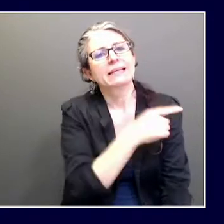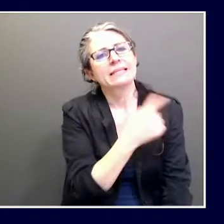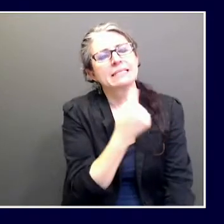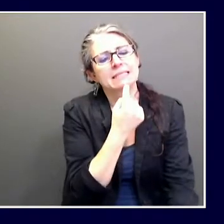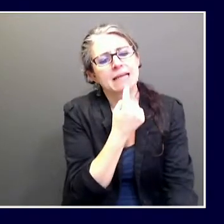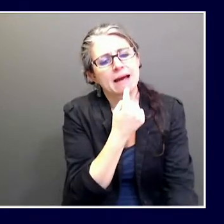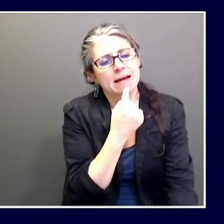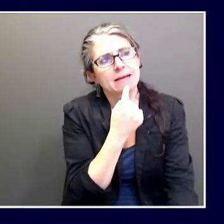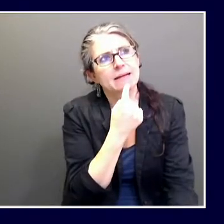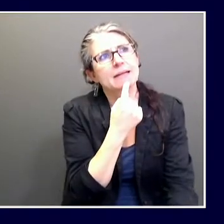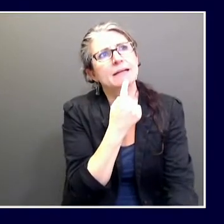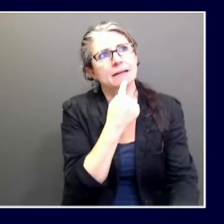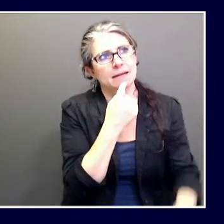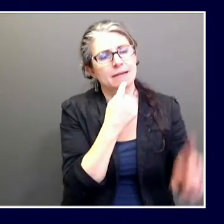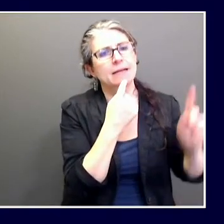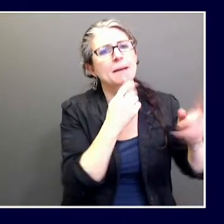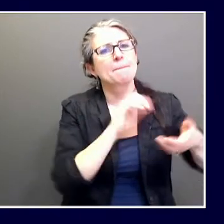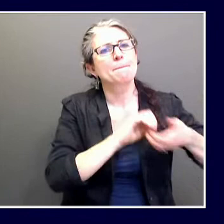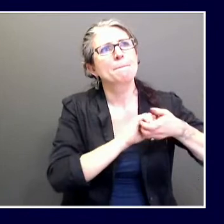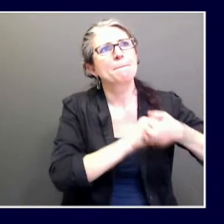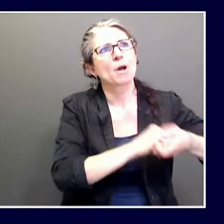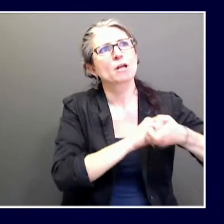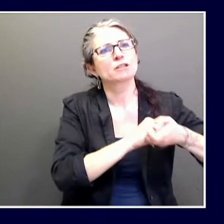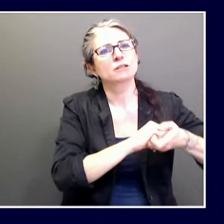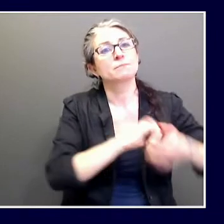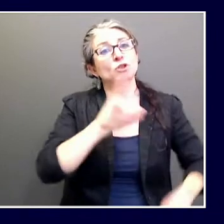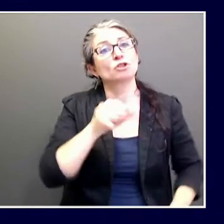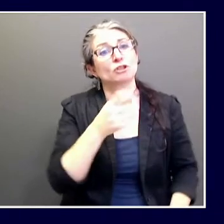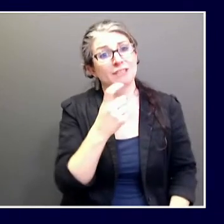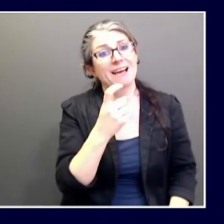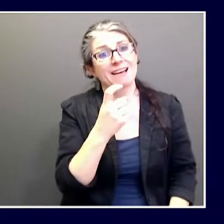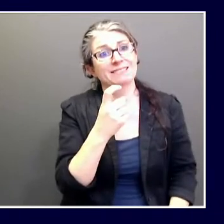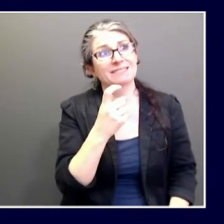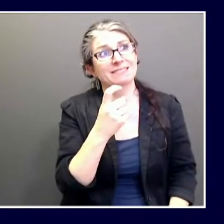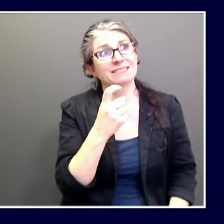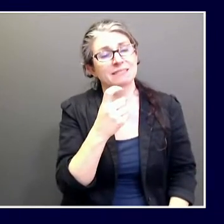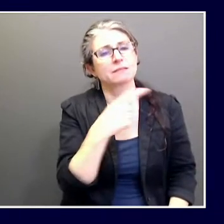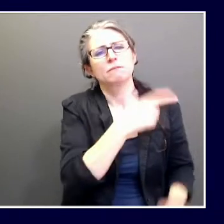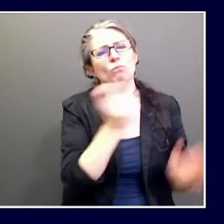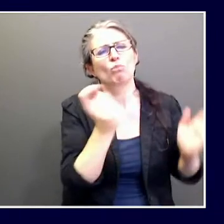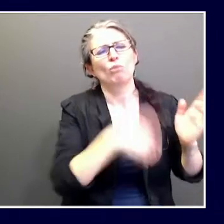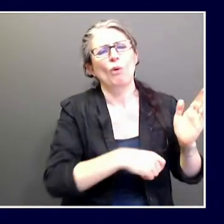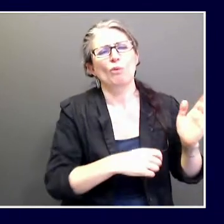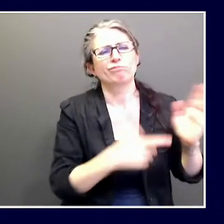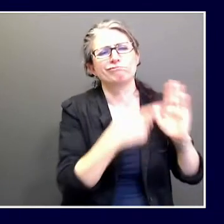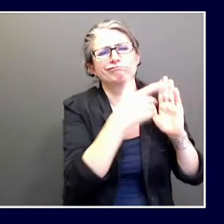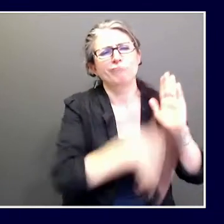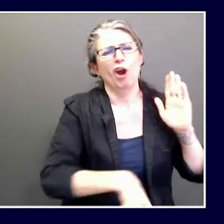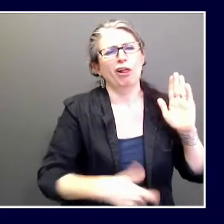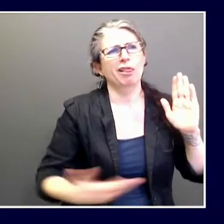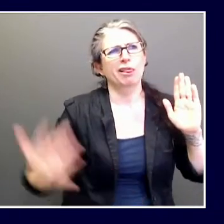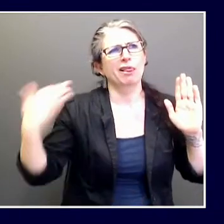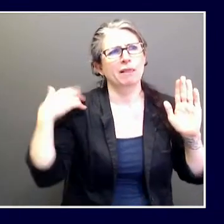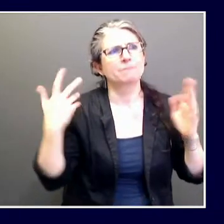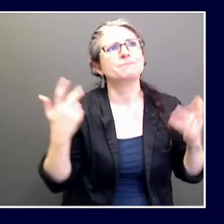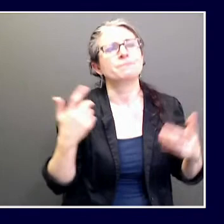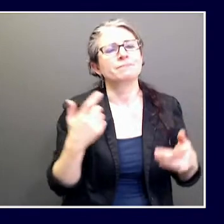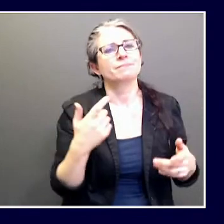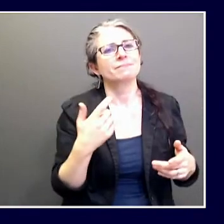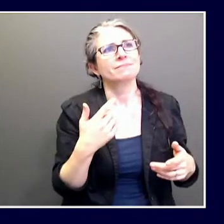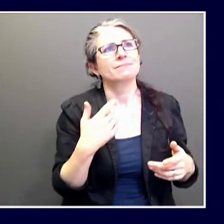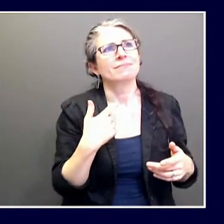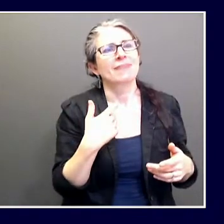and profiling the scientists there. Eric, my preliminary apologies. I hope you don't have to correct me when we get to you. Let me